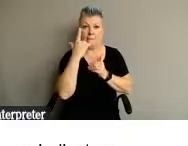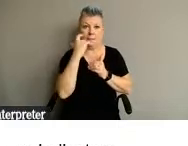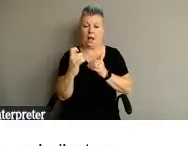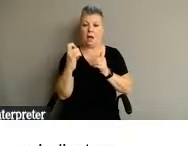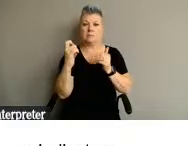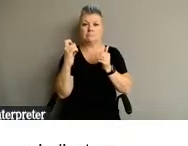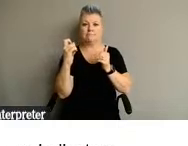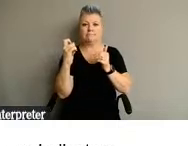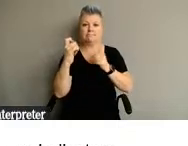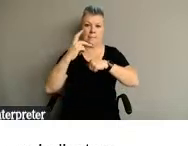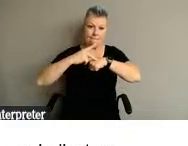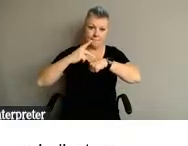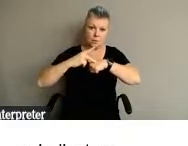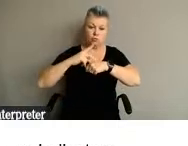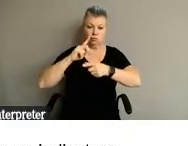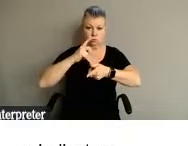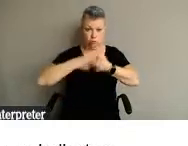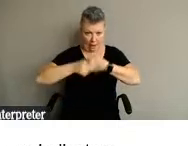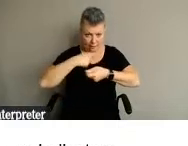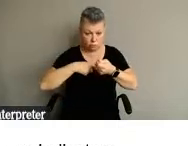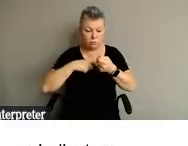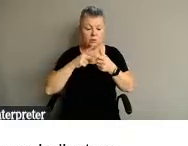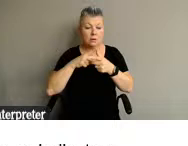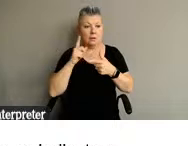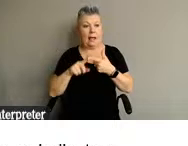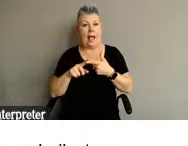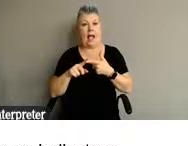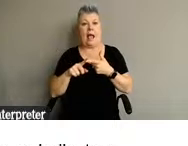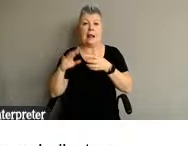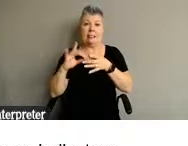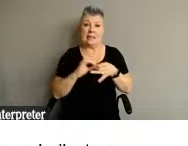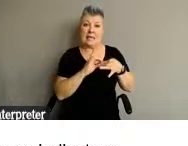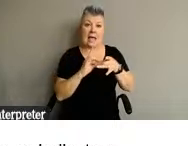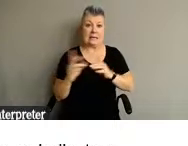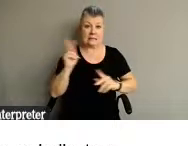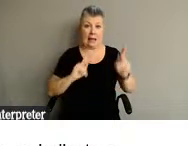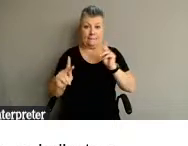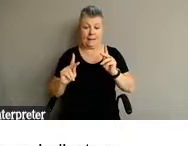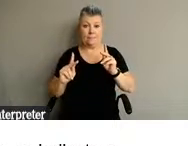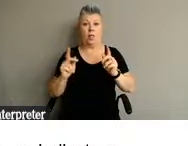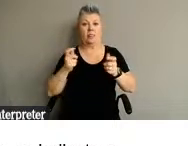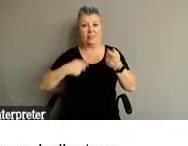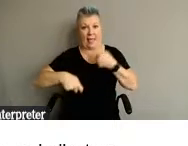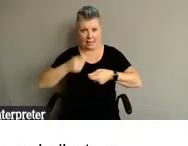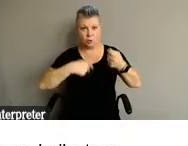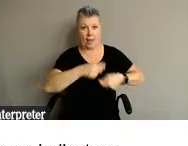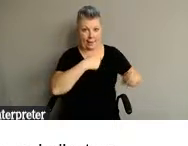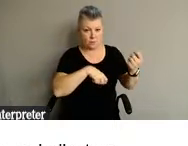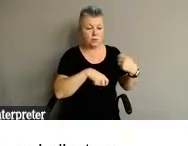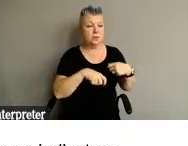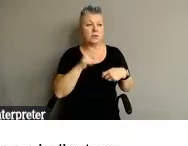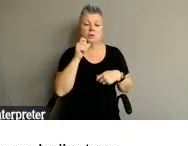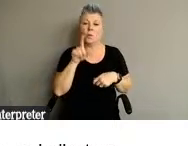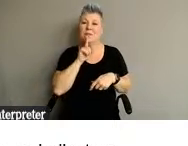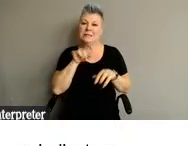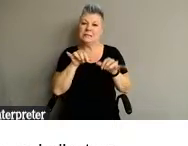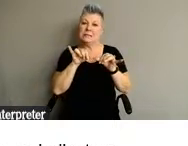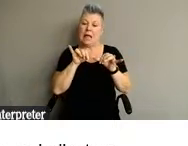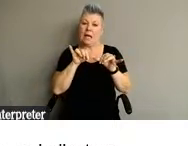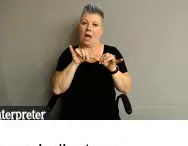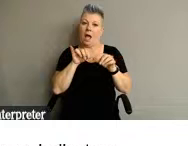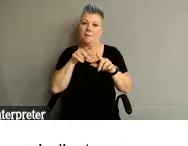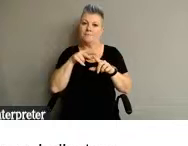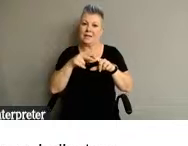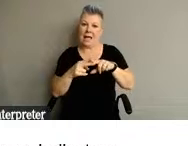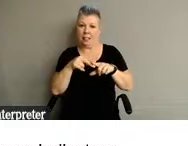administrators change, we have liaisons change, and so it's kind of a calibrating tool, which is why we do it every year. And the